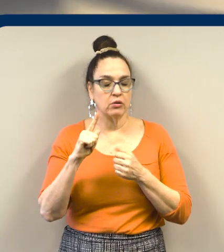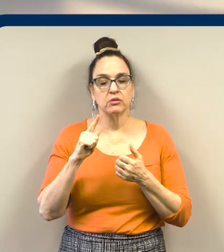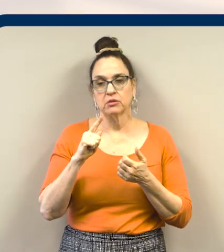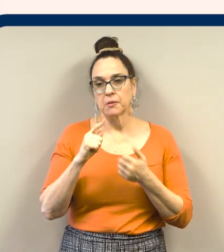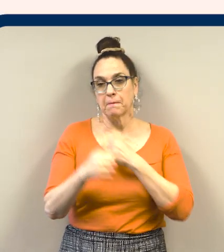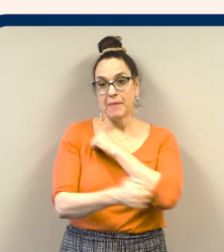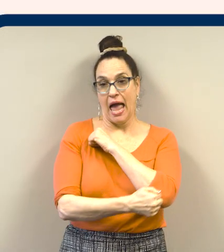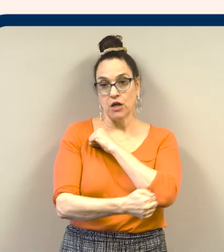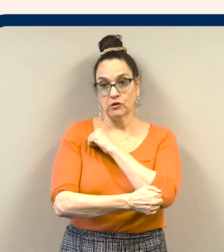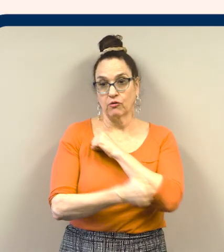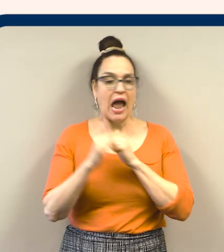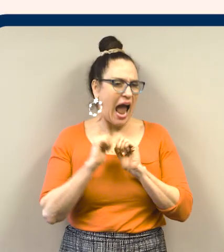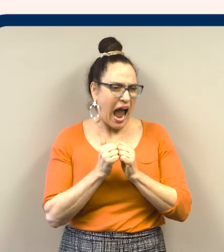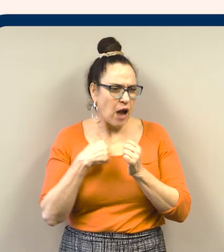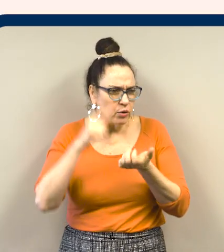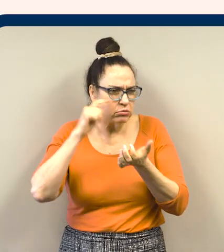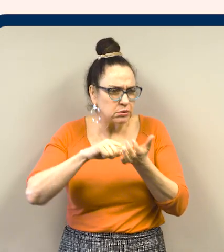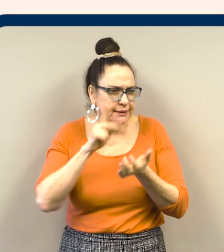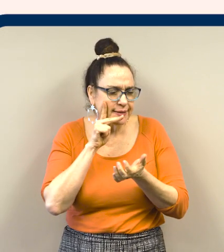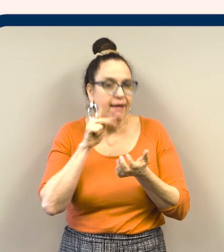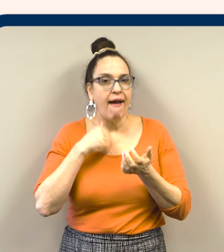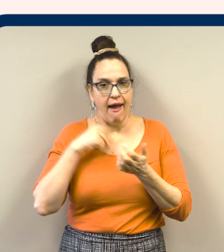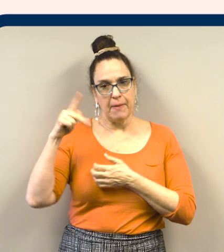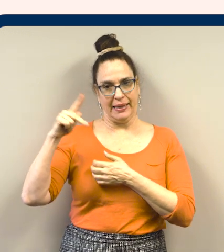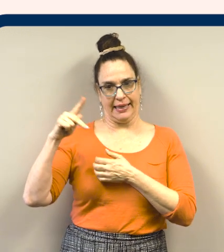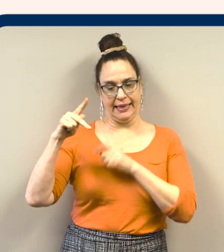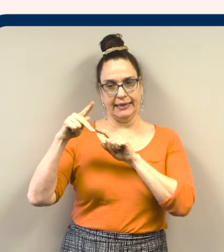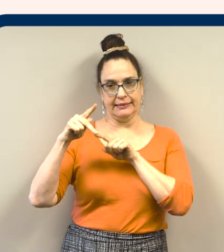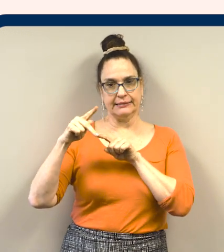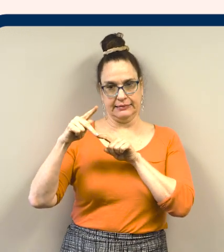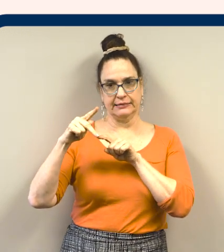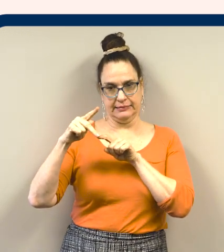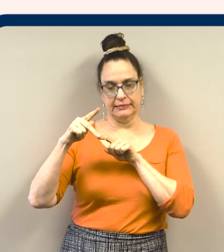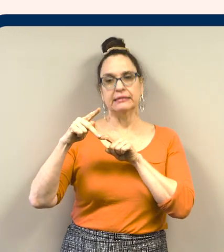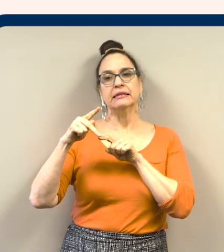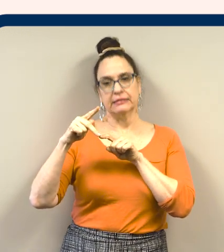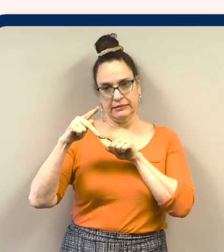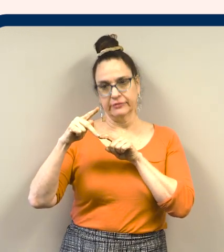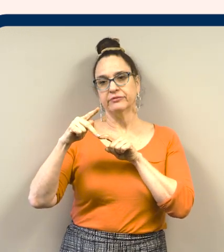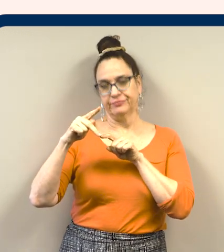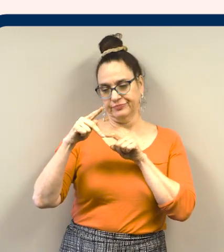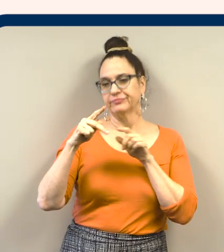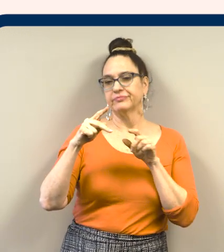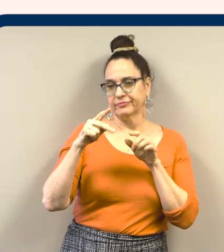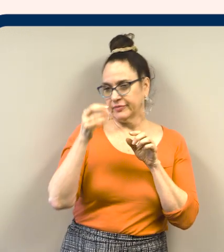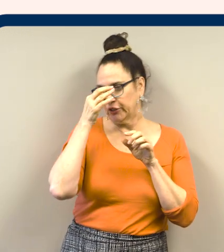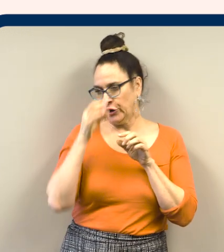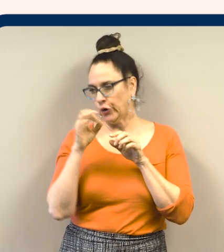Passover. This is usually indicated by a peace sign next to a kosher certification such as